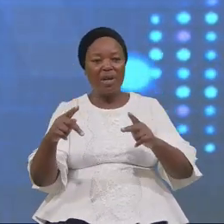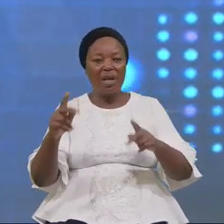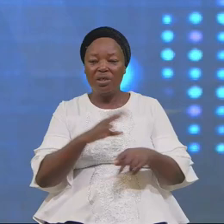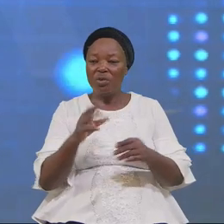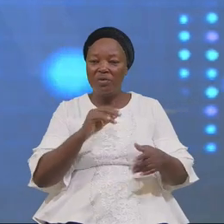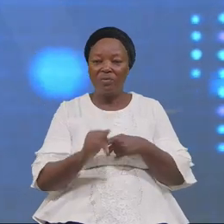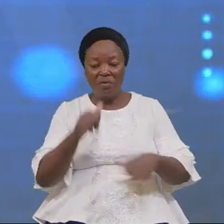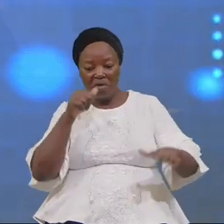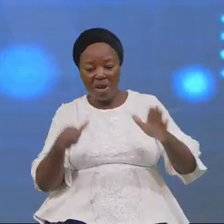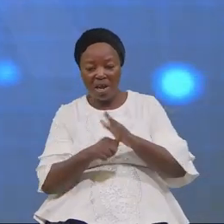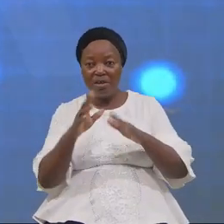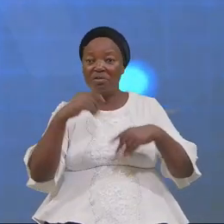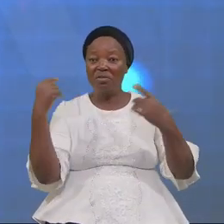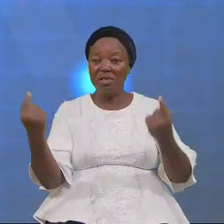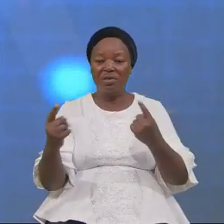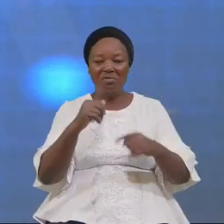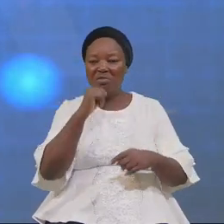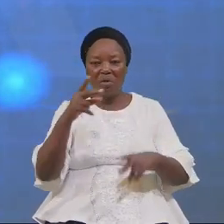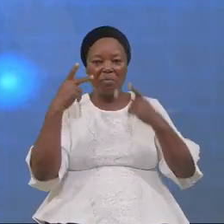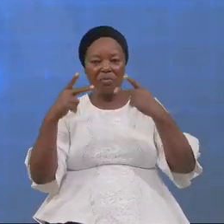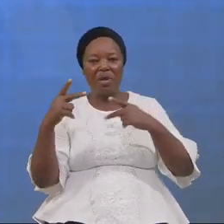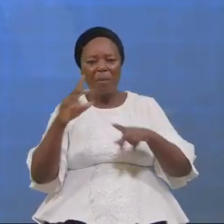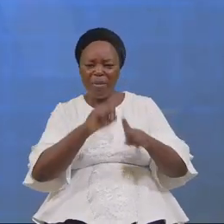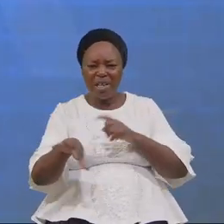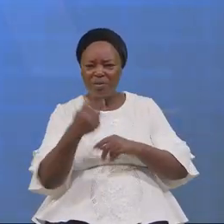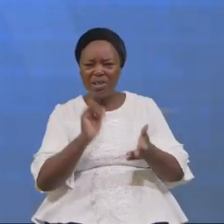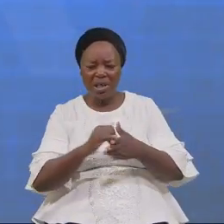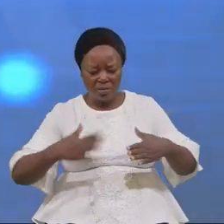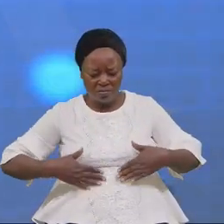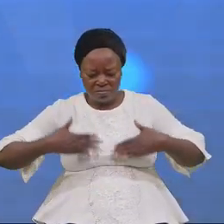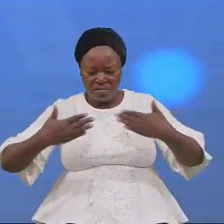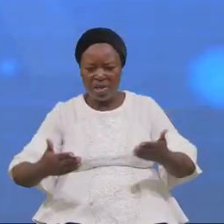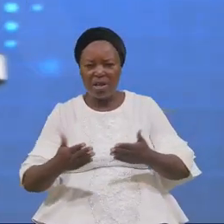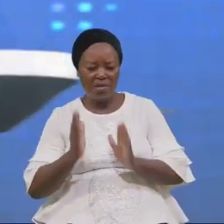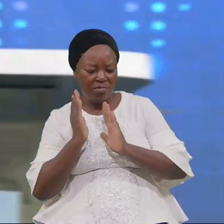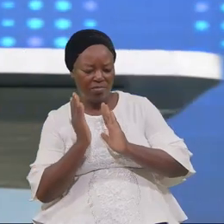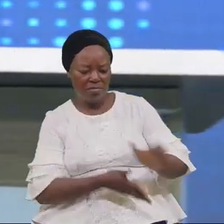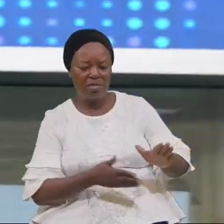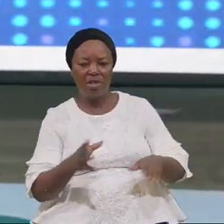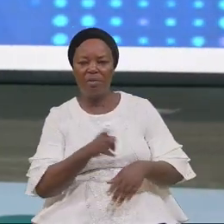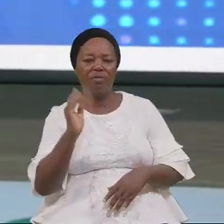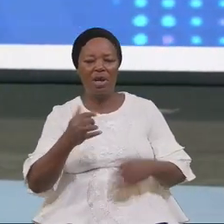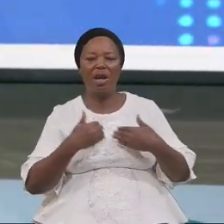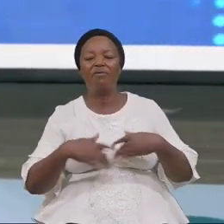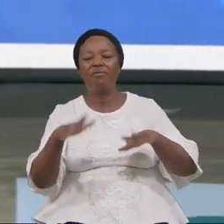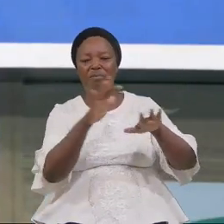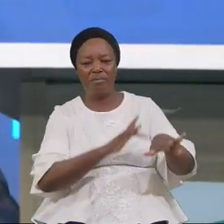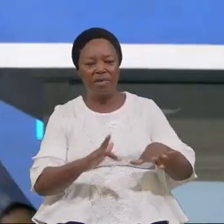and forsaketh them shall have mercy. I need an amen